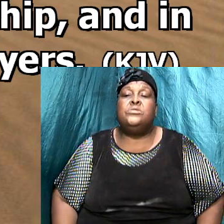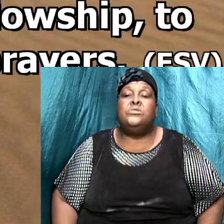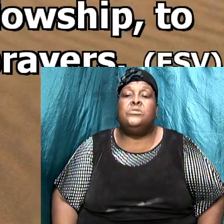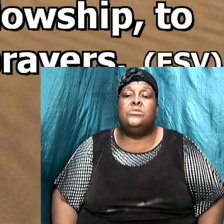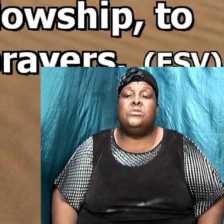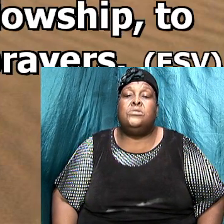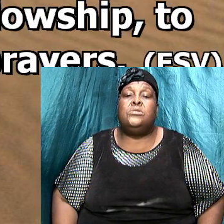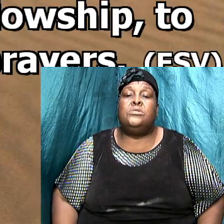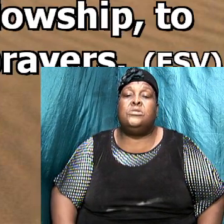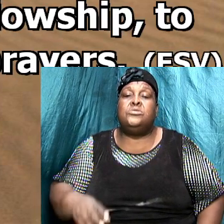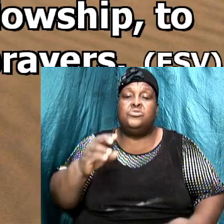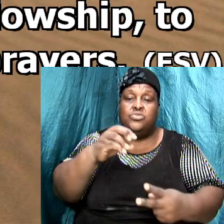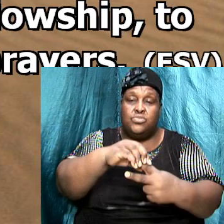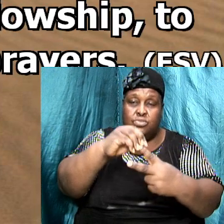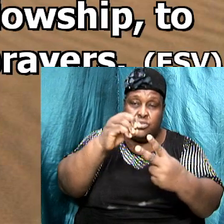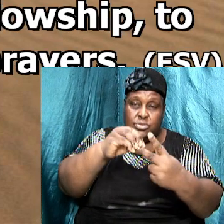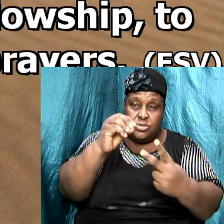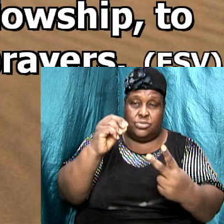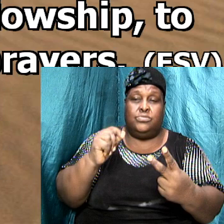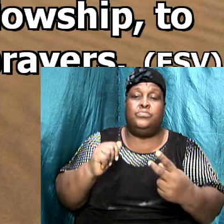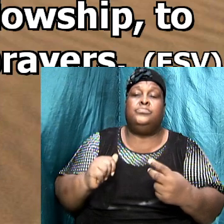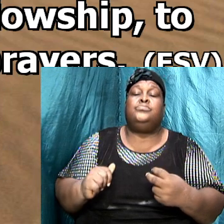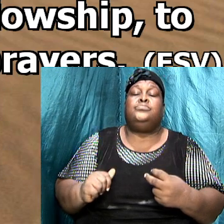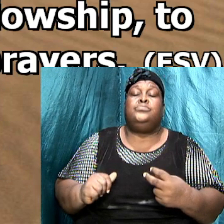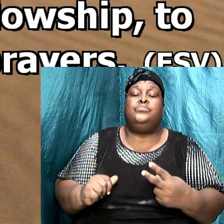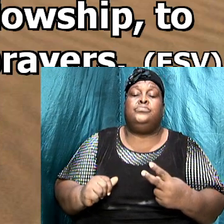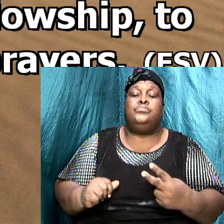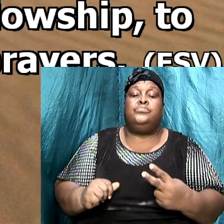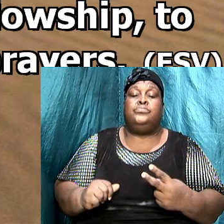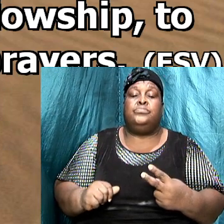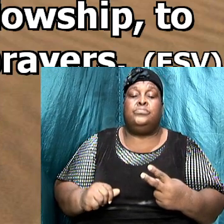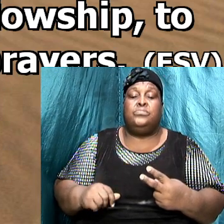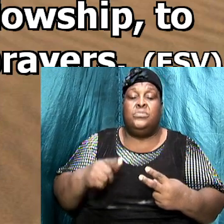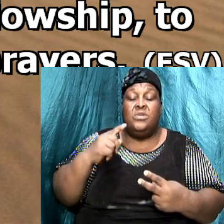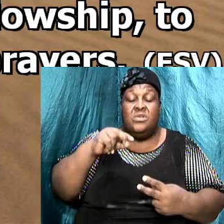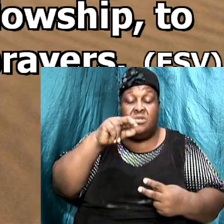handpicked, these men that Jesus Christ selected, for